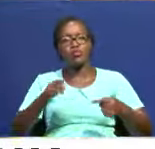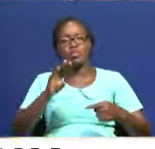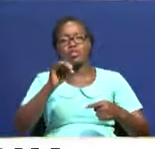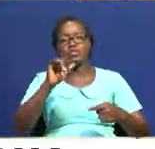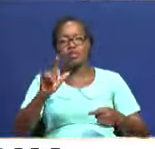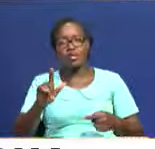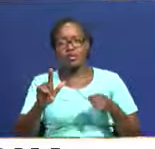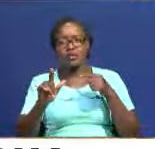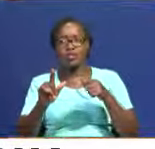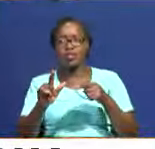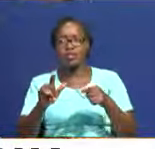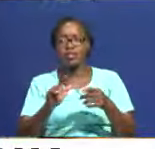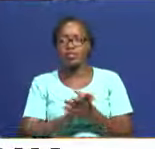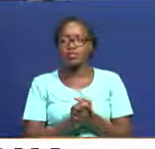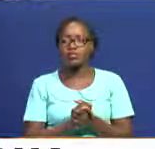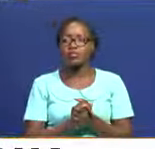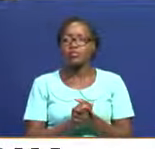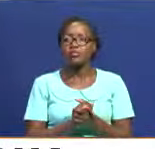fedha.